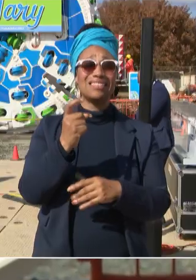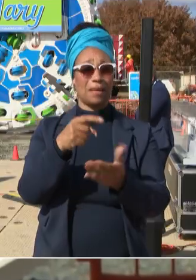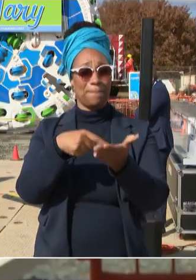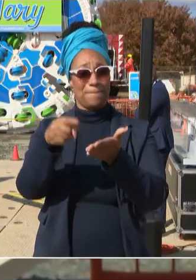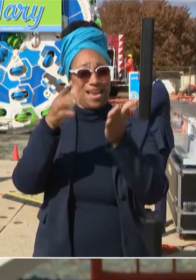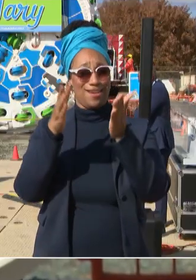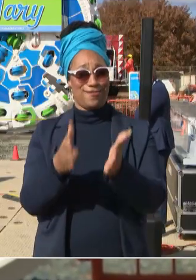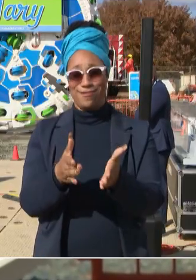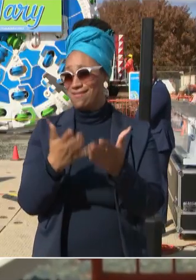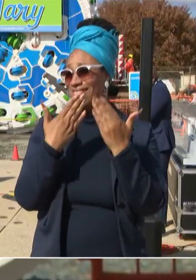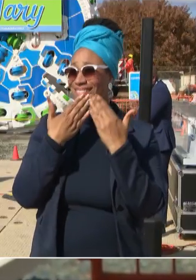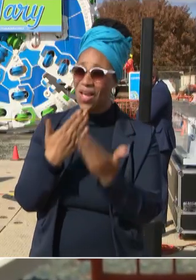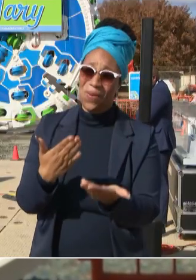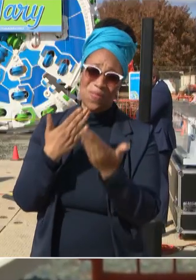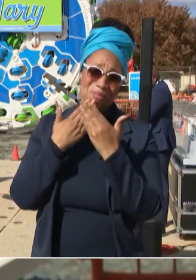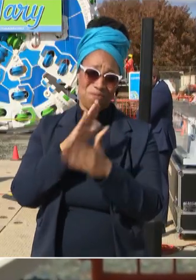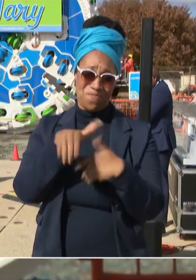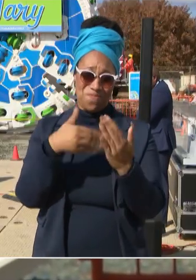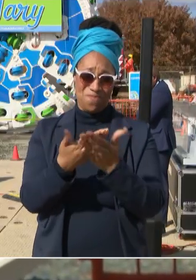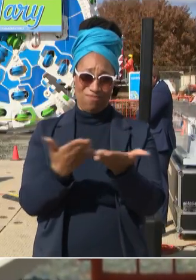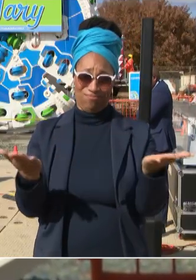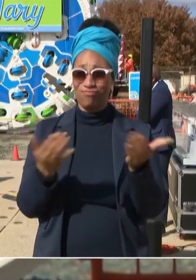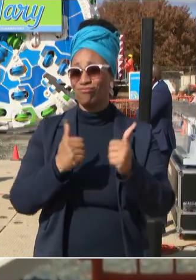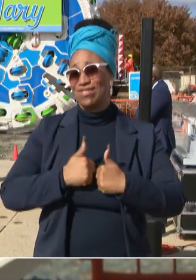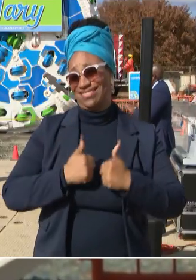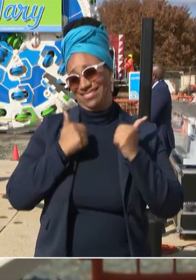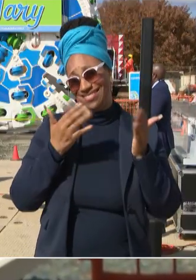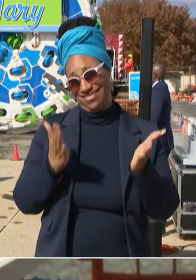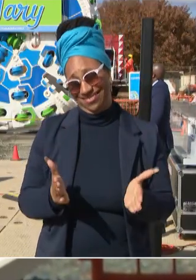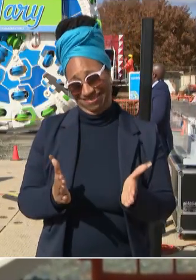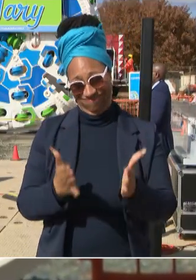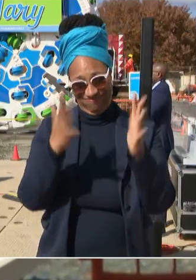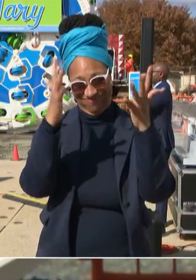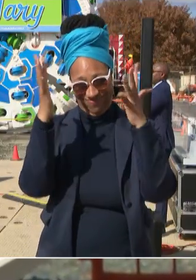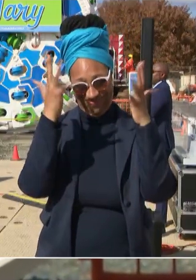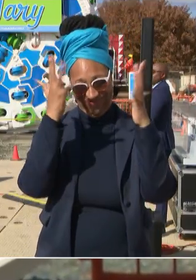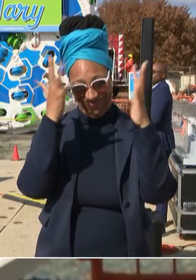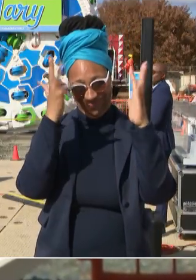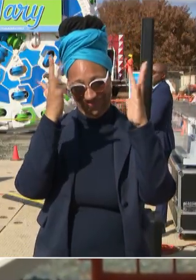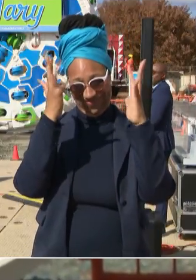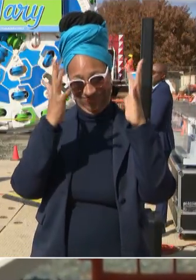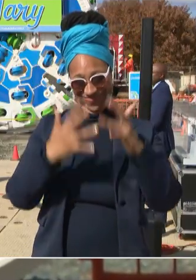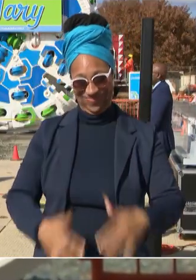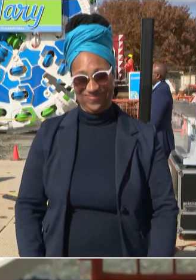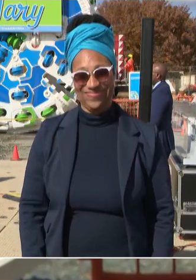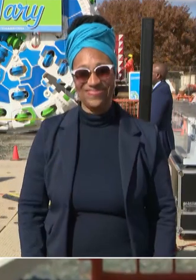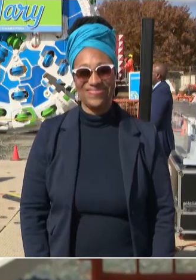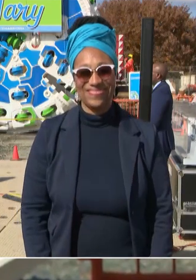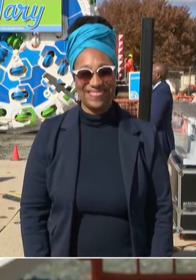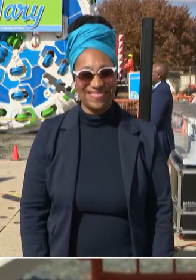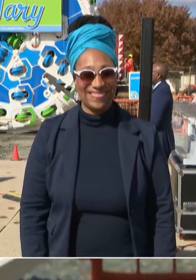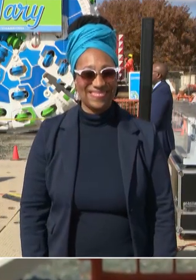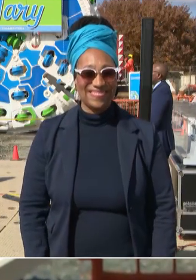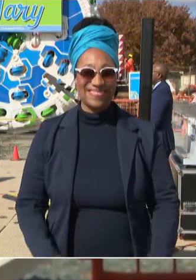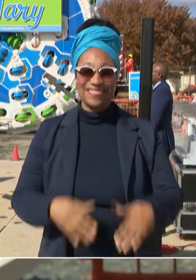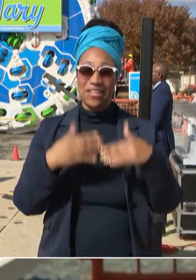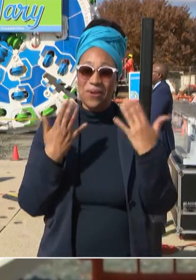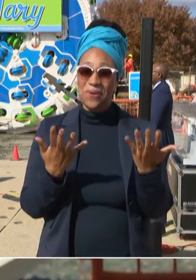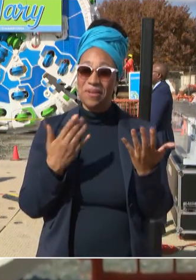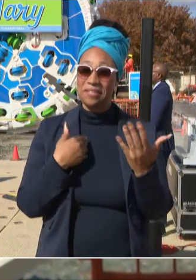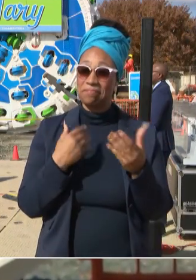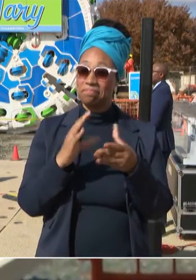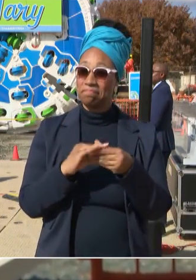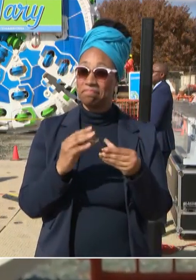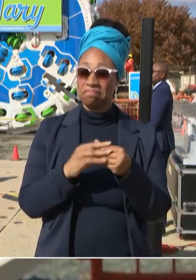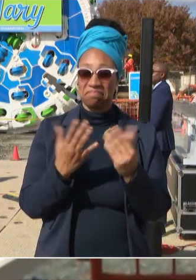the taxpayers another round of applause. So you've heard it, but when complete,